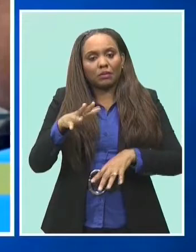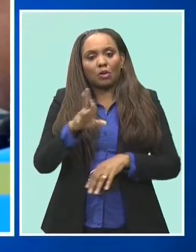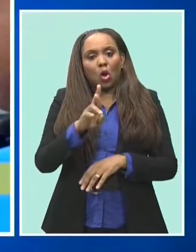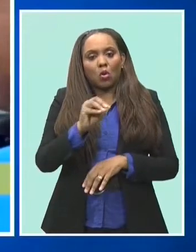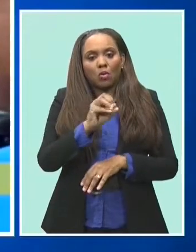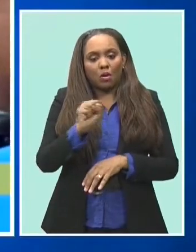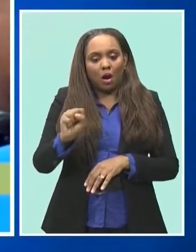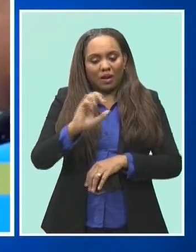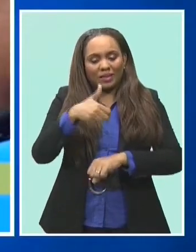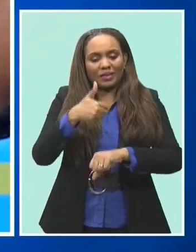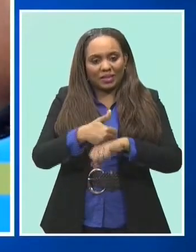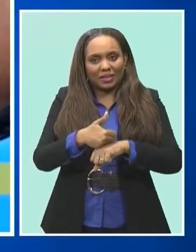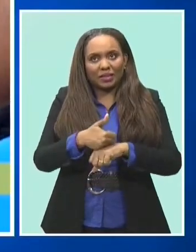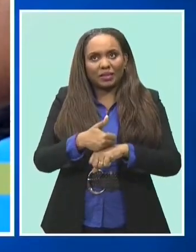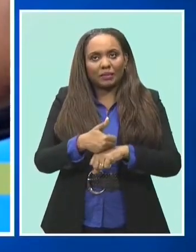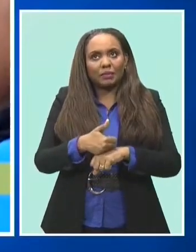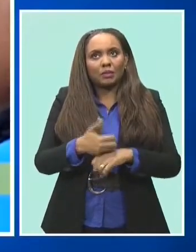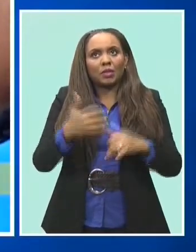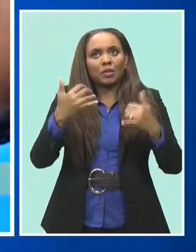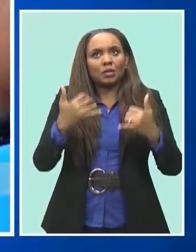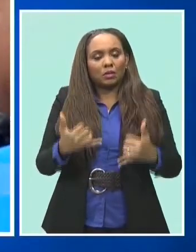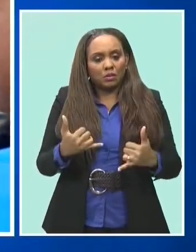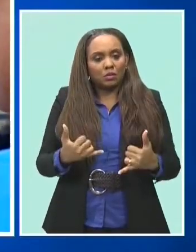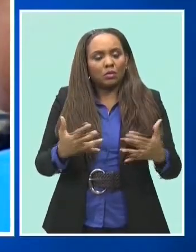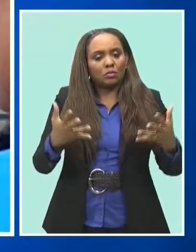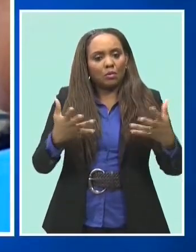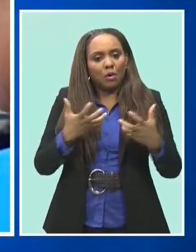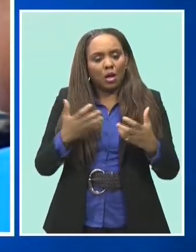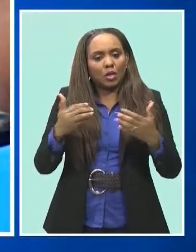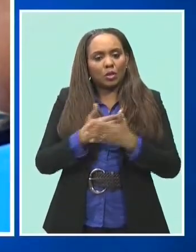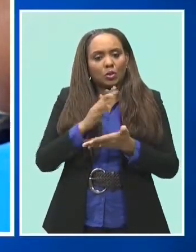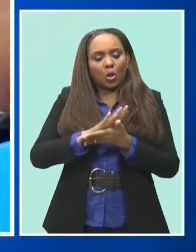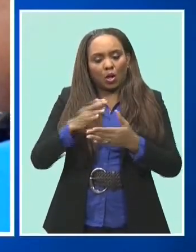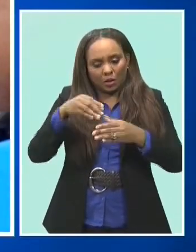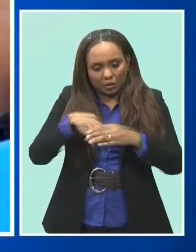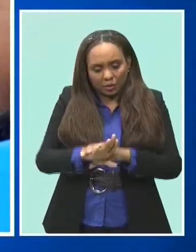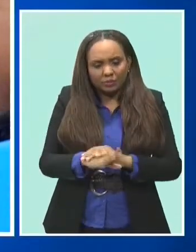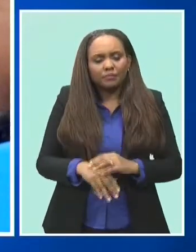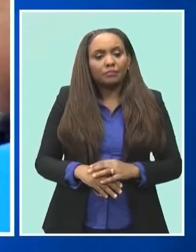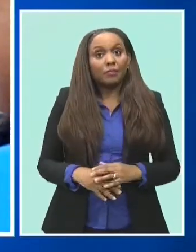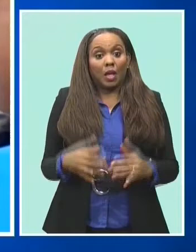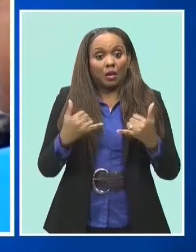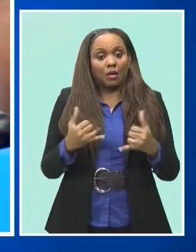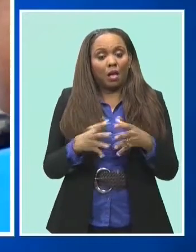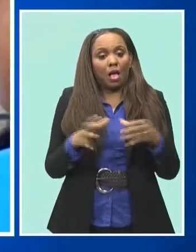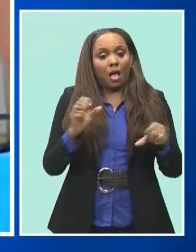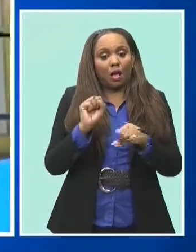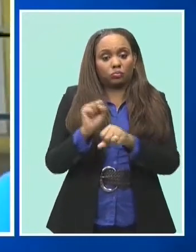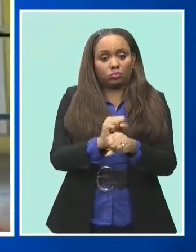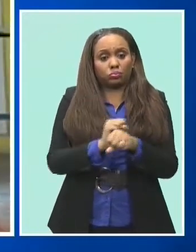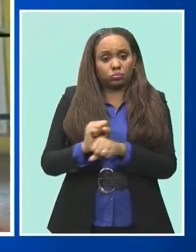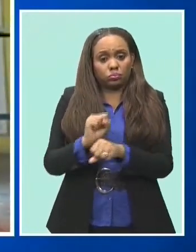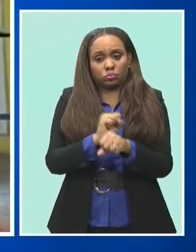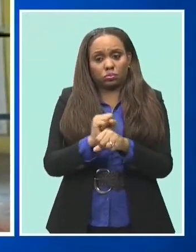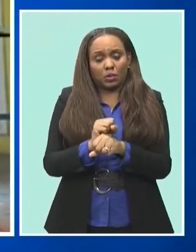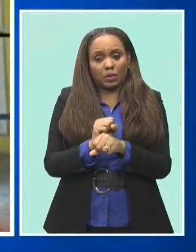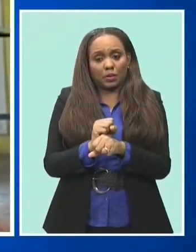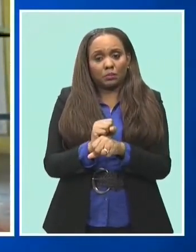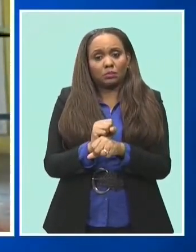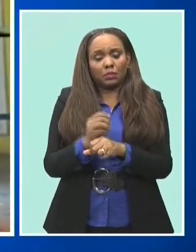the campus property itself, the infrastructure, there's a lot of work taking place within the